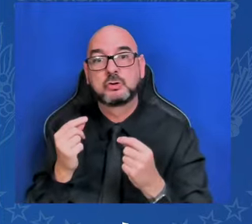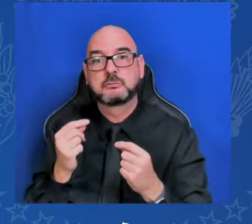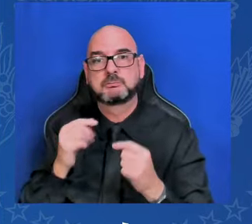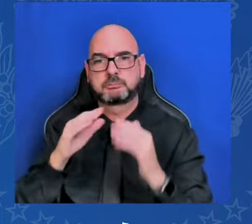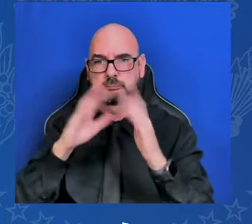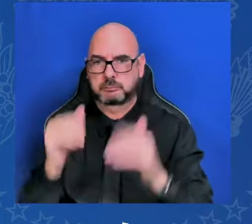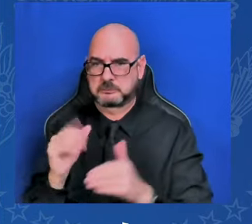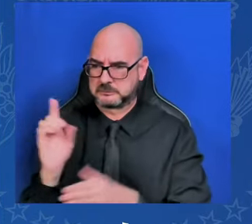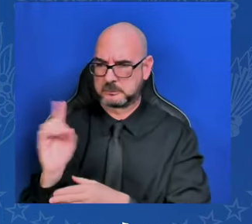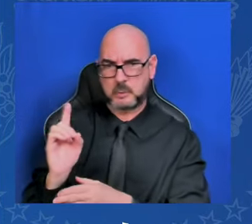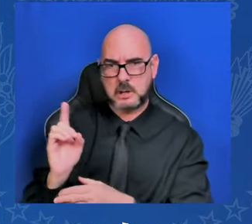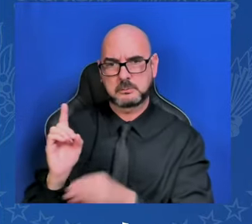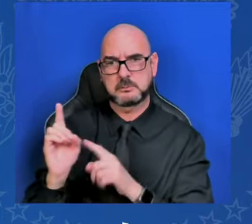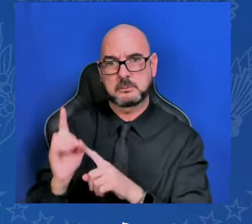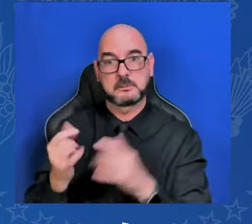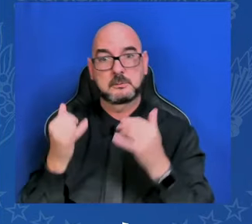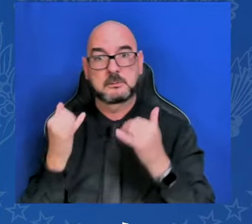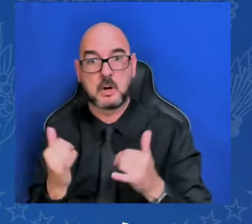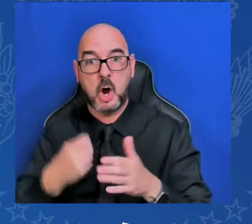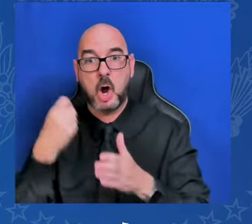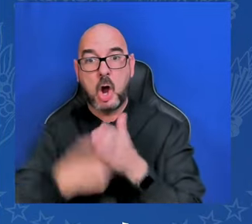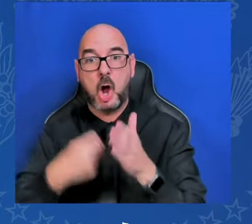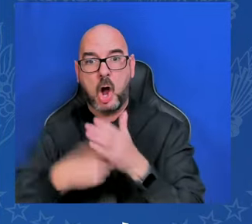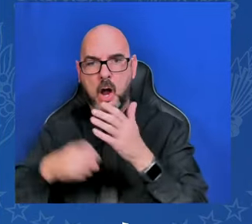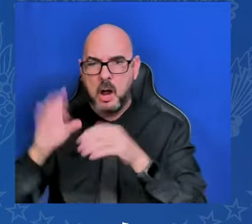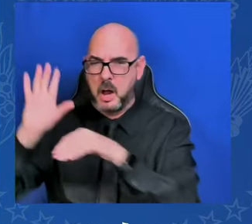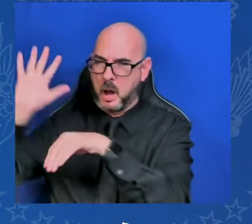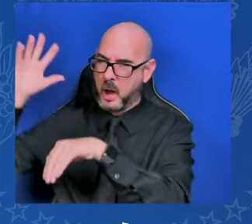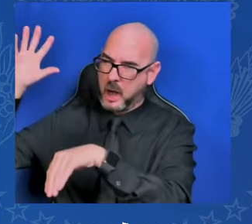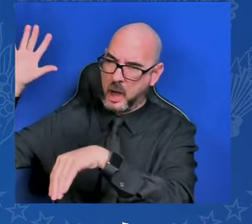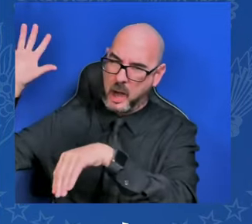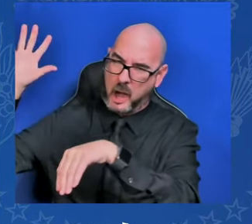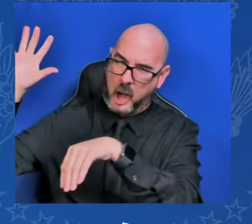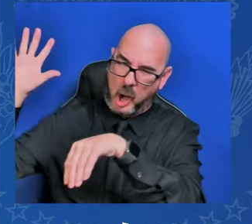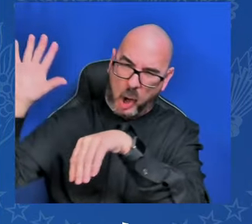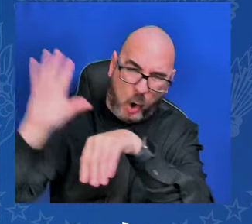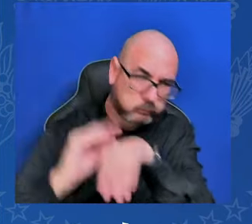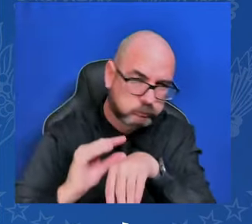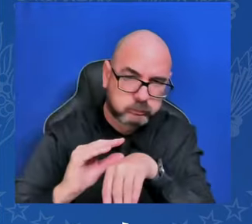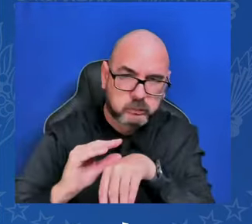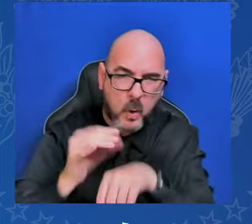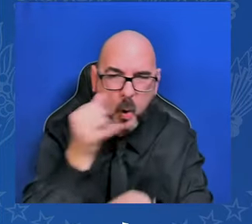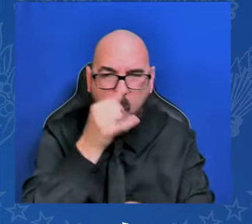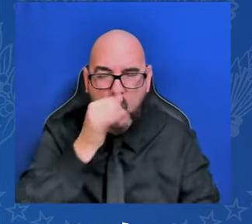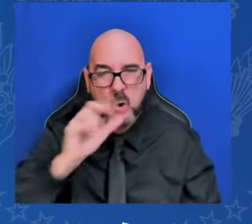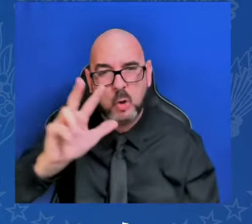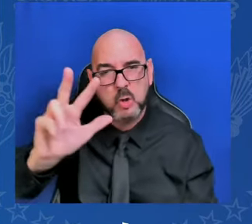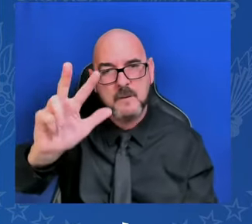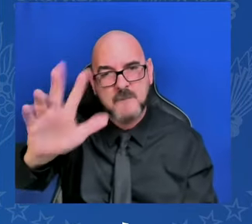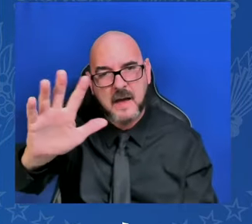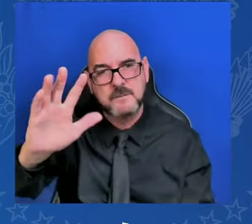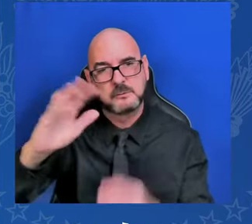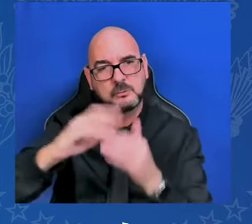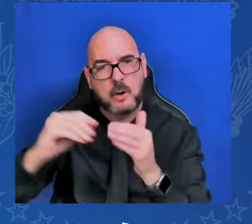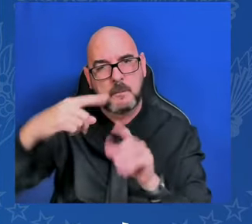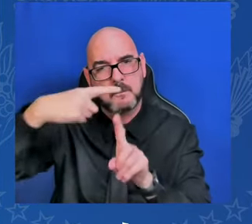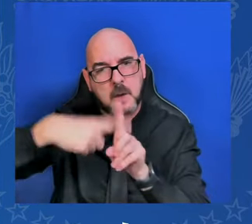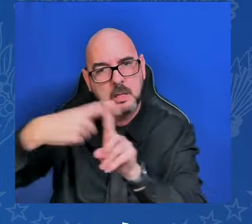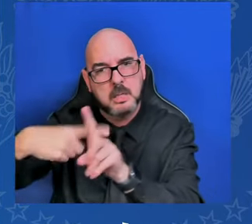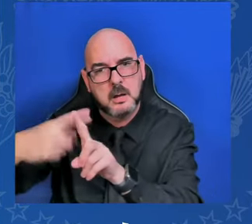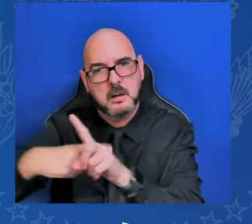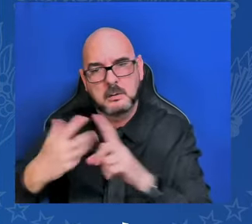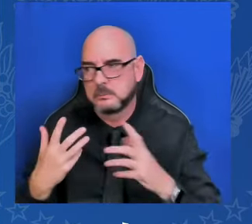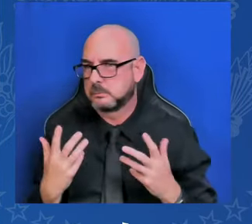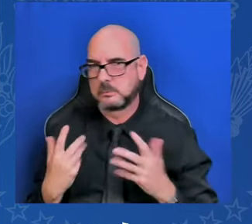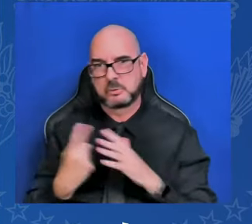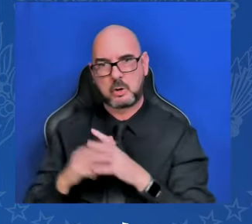now for millions of Americans is $35 a month. How it started versus how it's